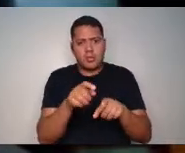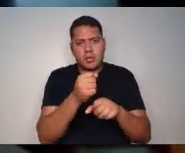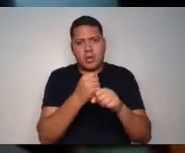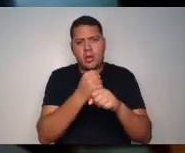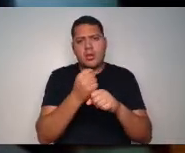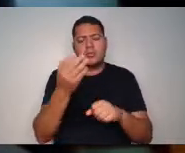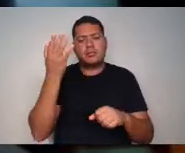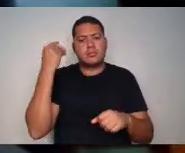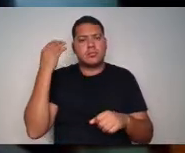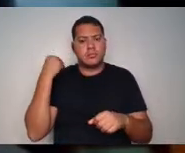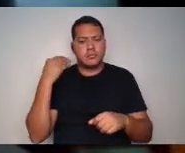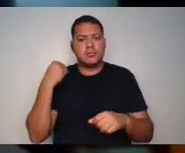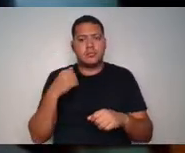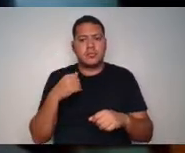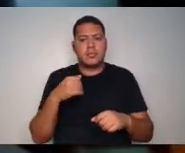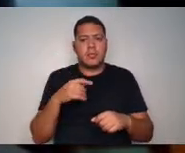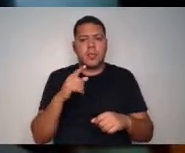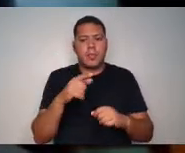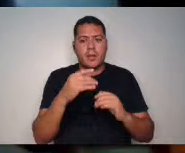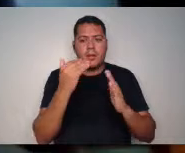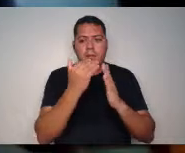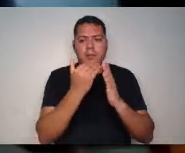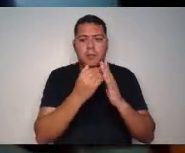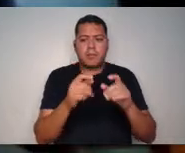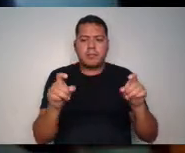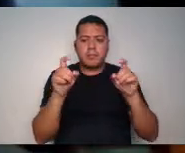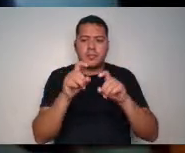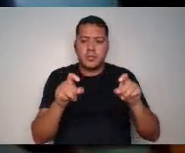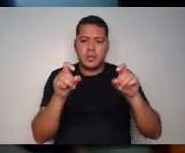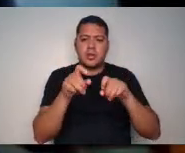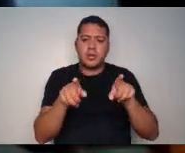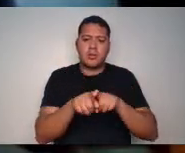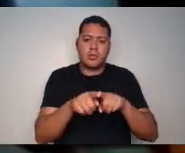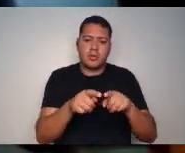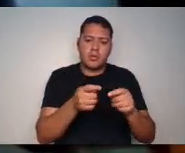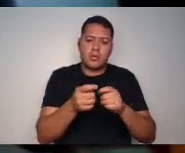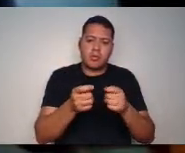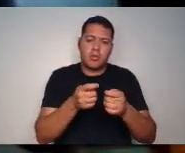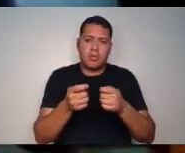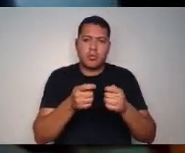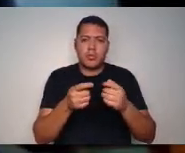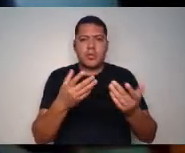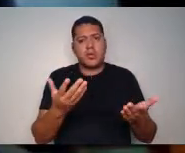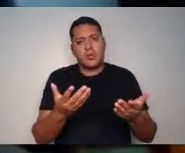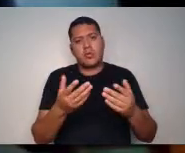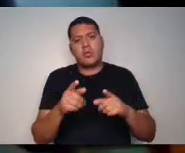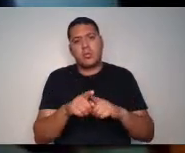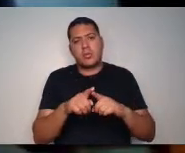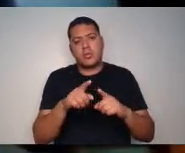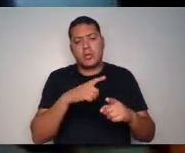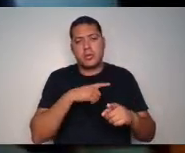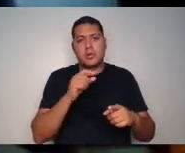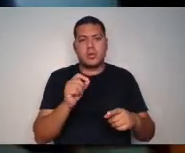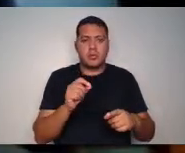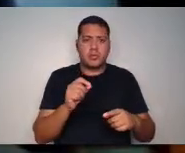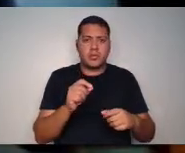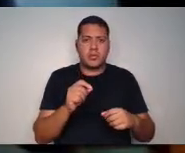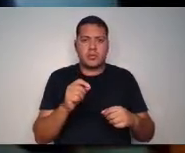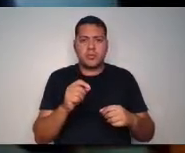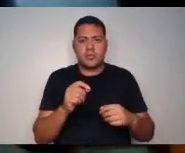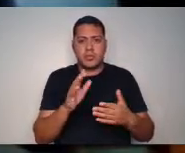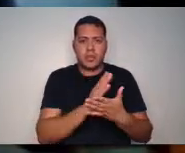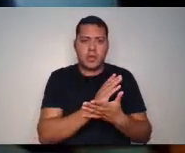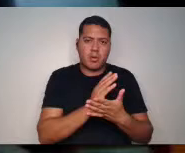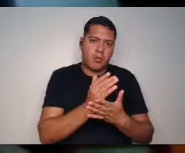this wasn't a possibility a few years ago, the digitalization also of the control, the automation of